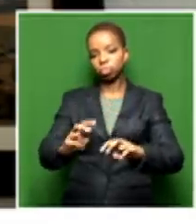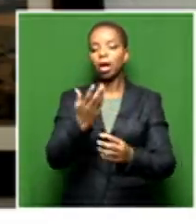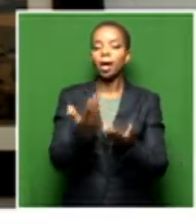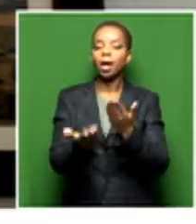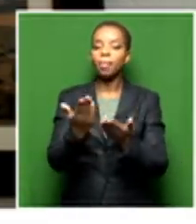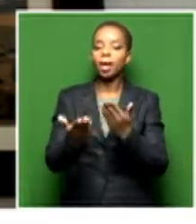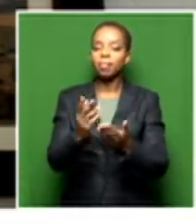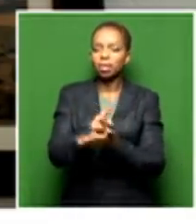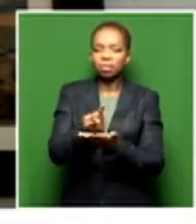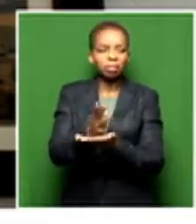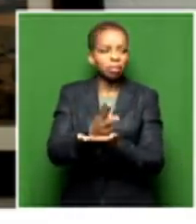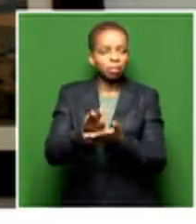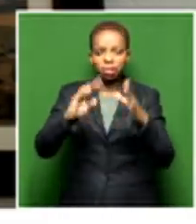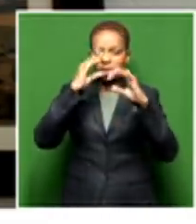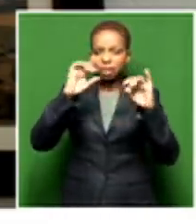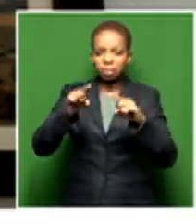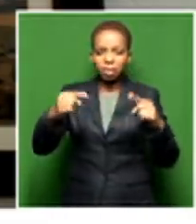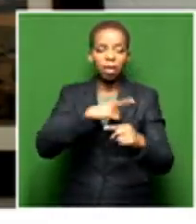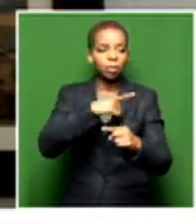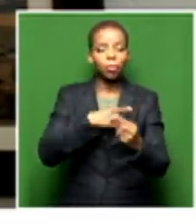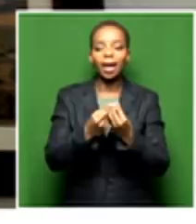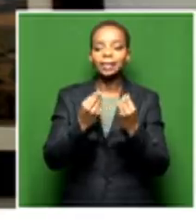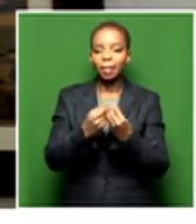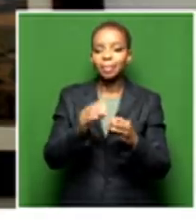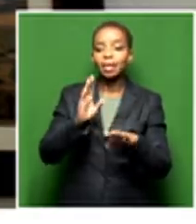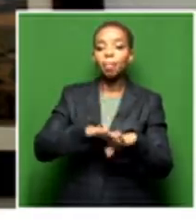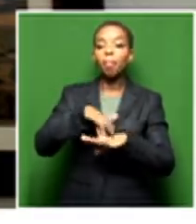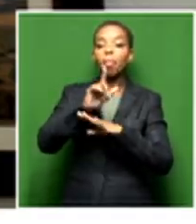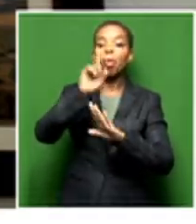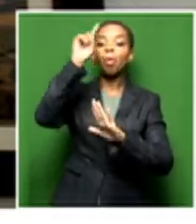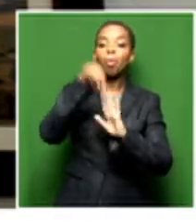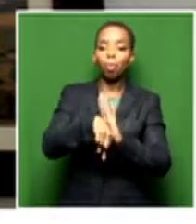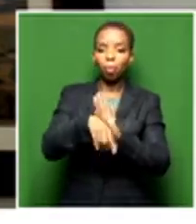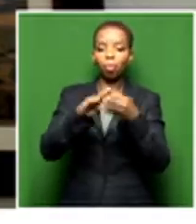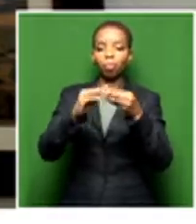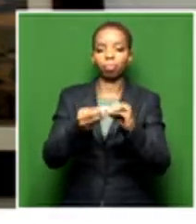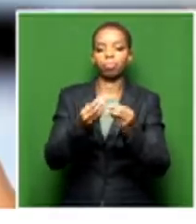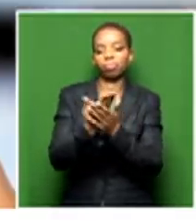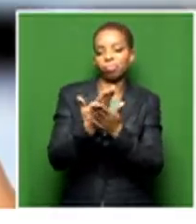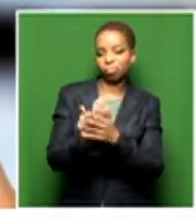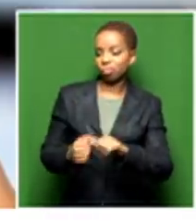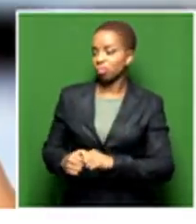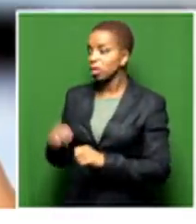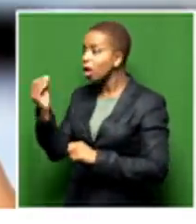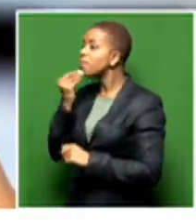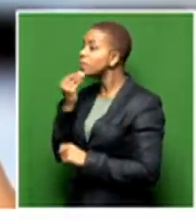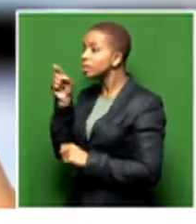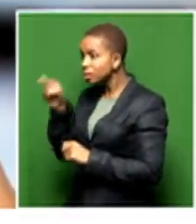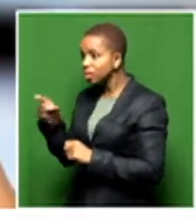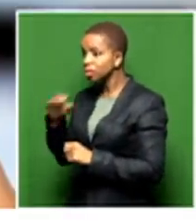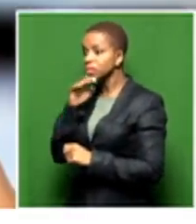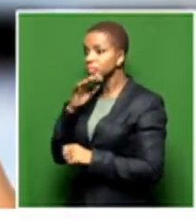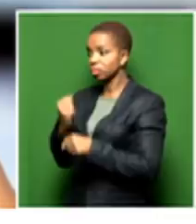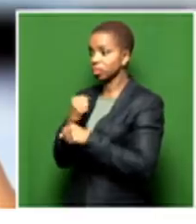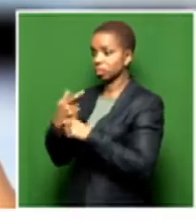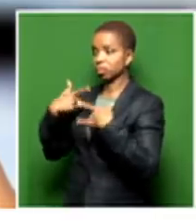symptom of something far deeper that can be sorted out if it's caught early. And just a quick one, Robert, does food play any role in our sleeping patterns? I mean,